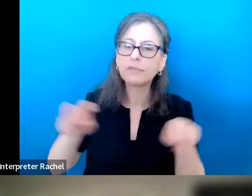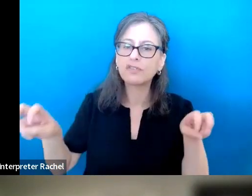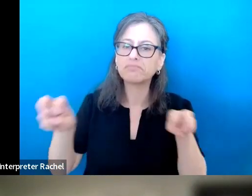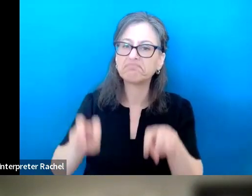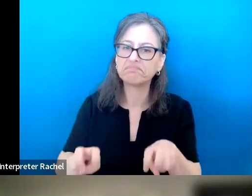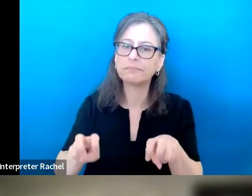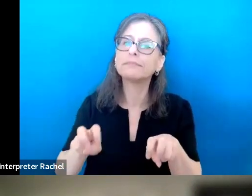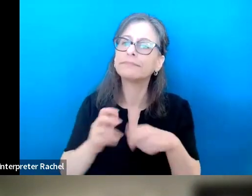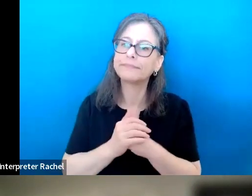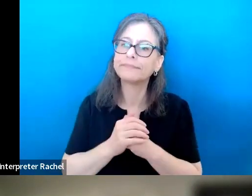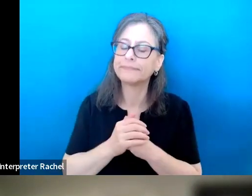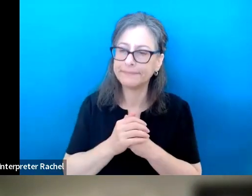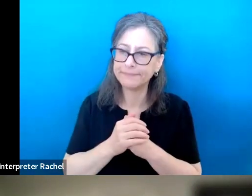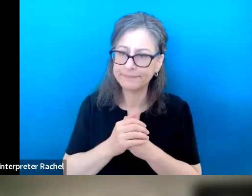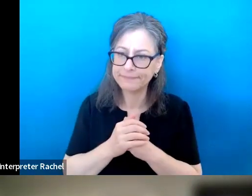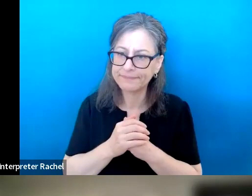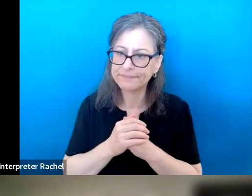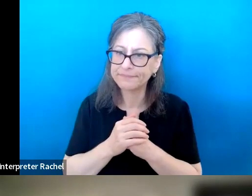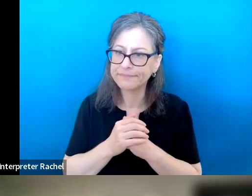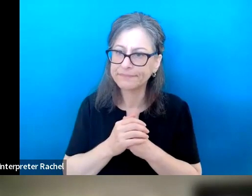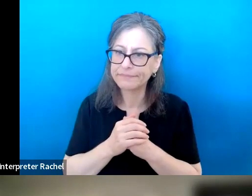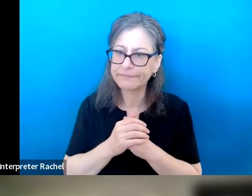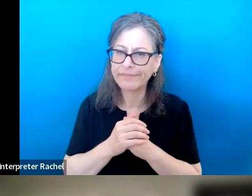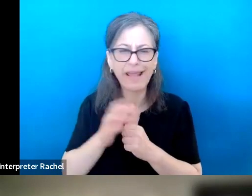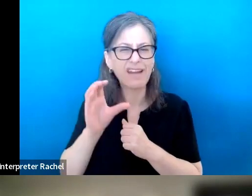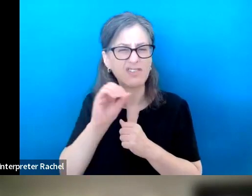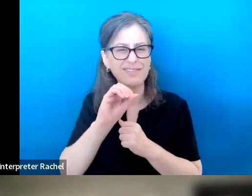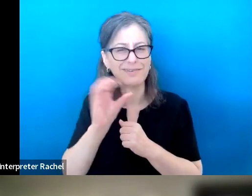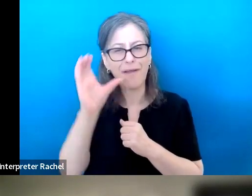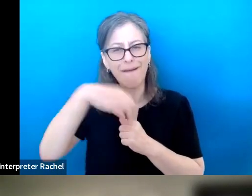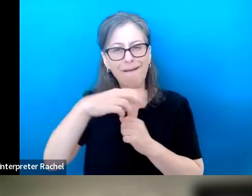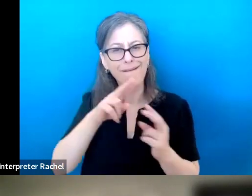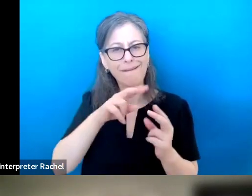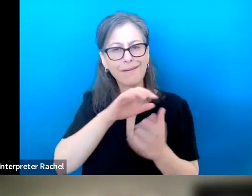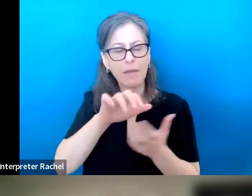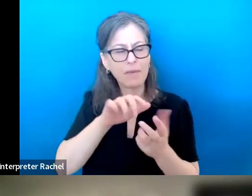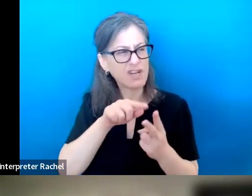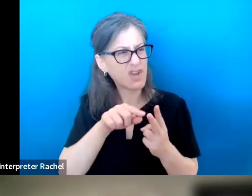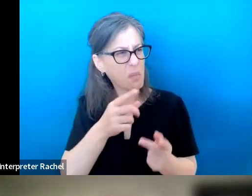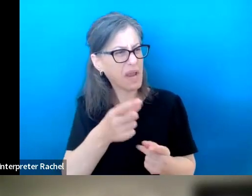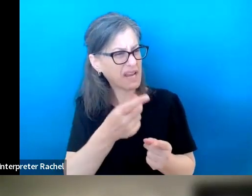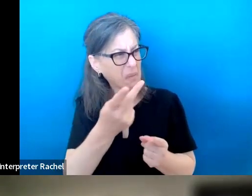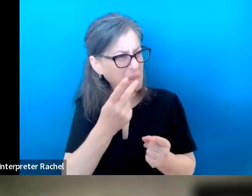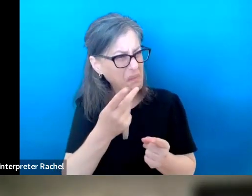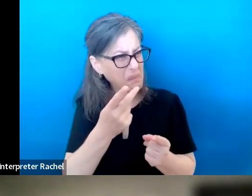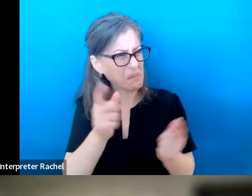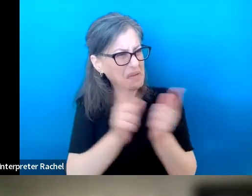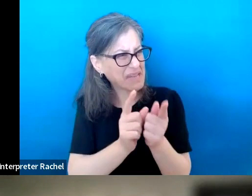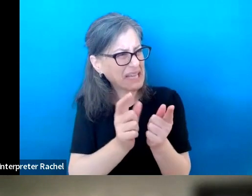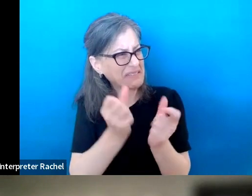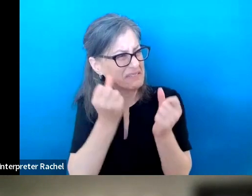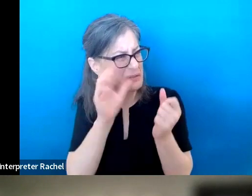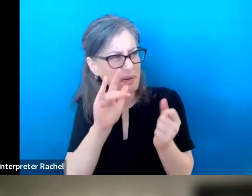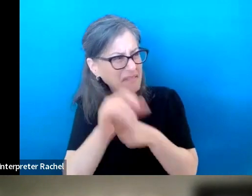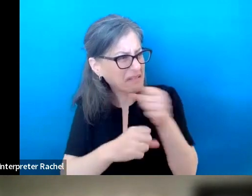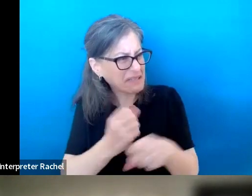know, and there were odd combinations of people who go, oh my God, didn't we do, you know, such and such from 25